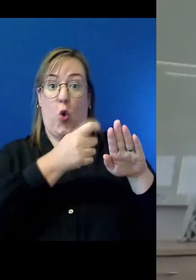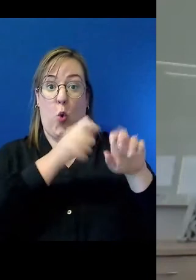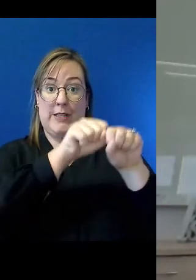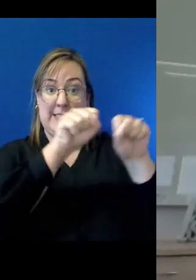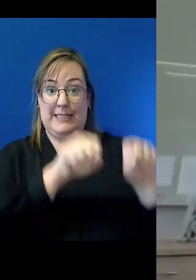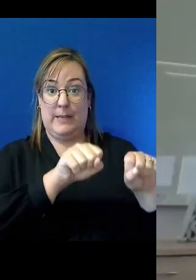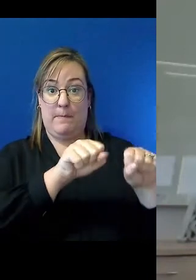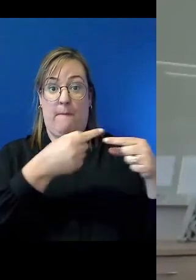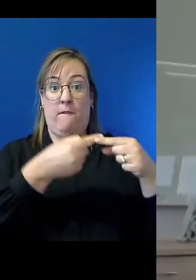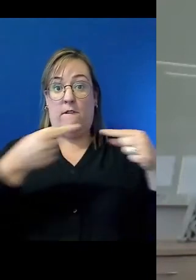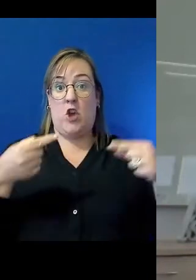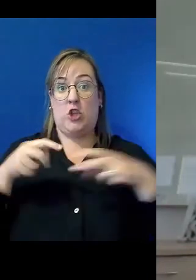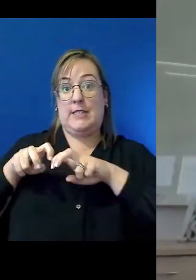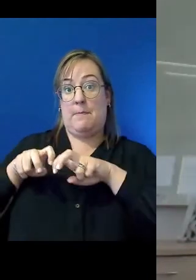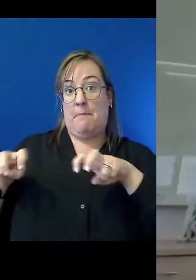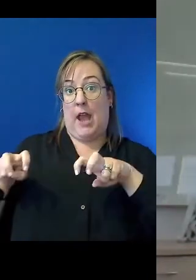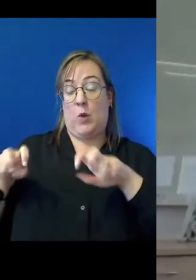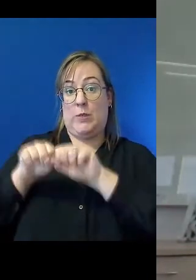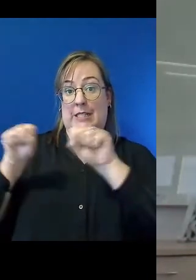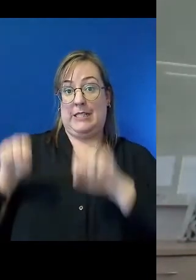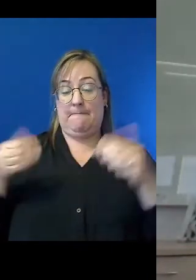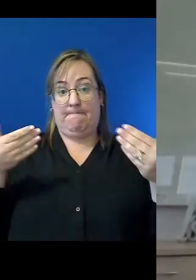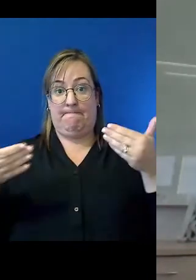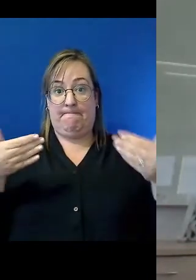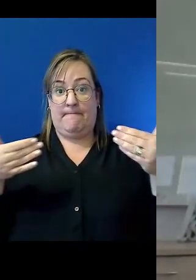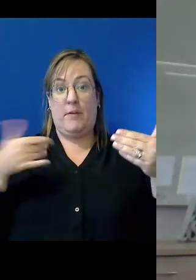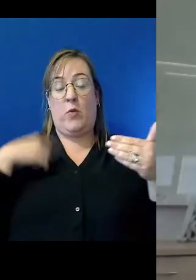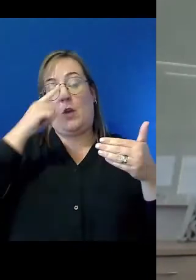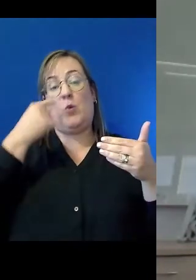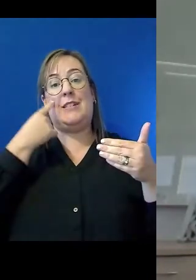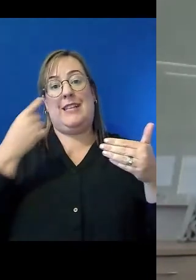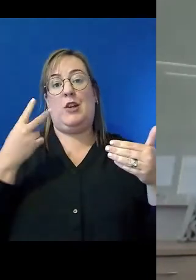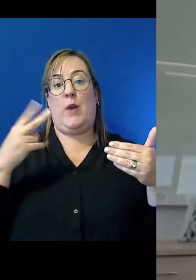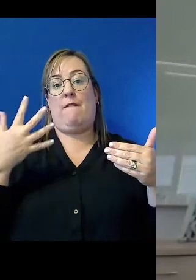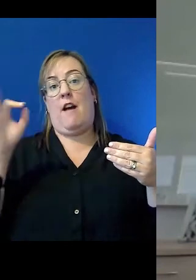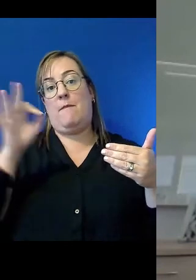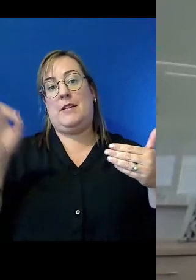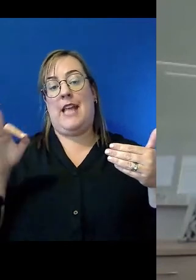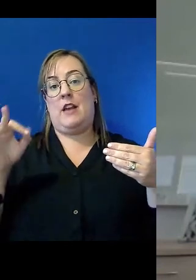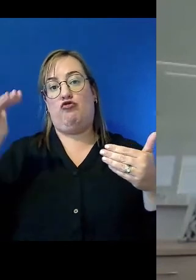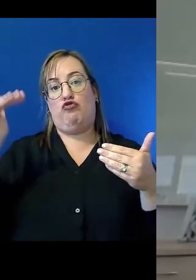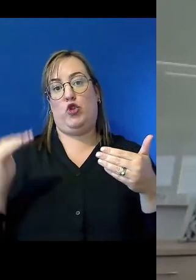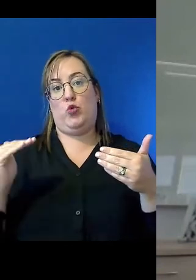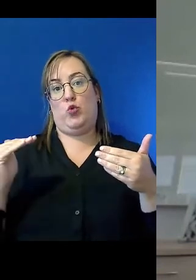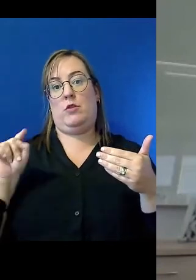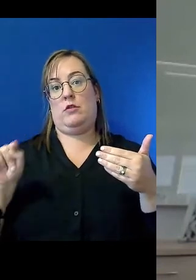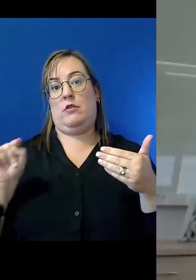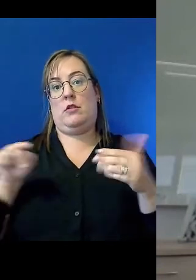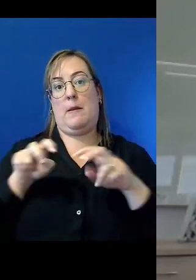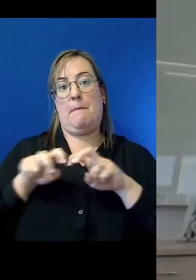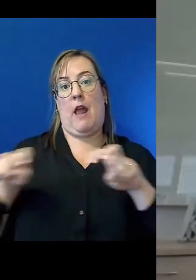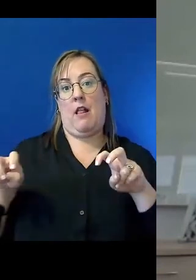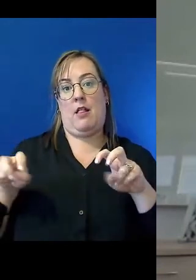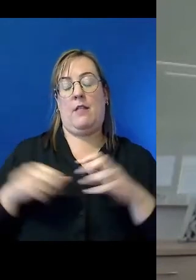through the panels. And so the community providers provided better wraparound services. We're now at a stage where we